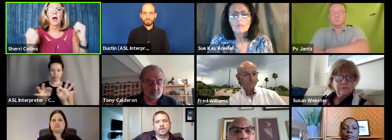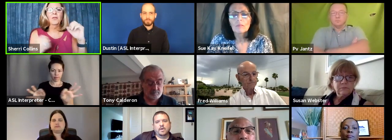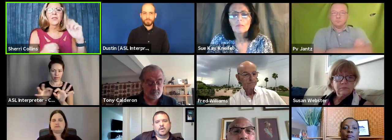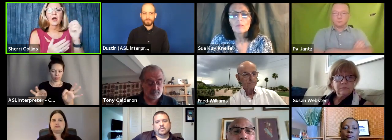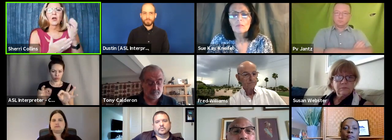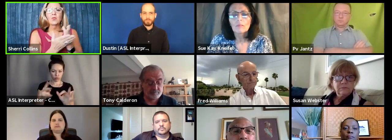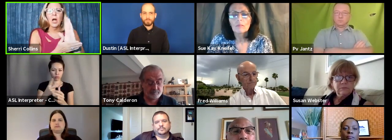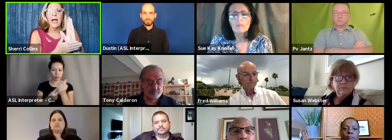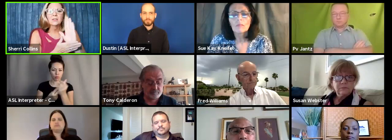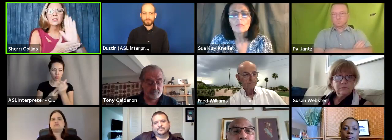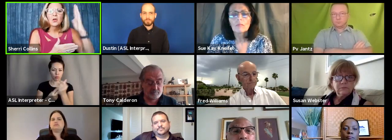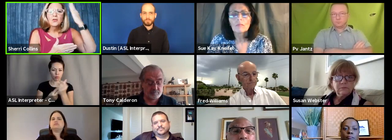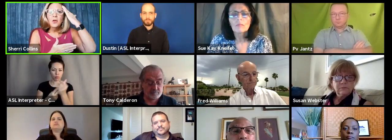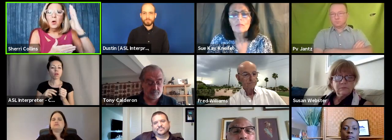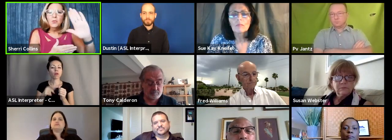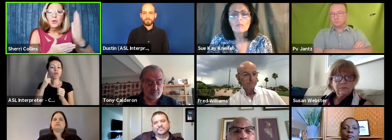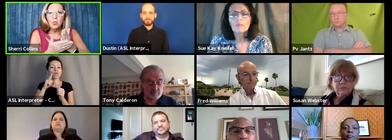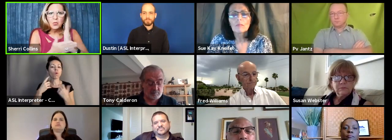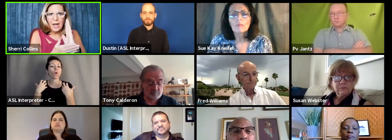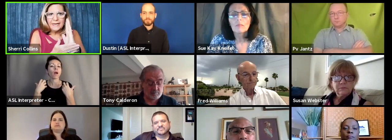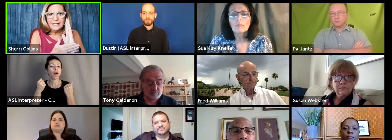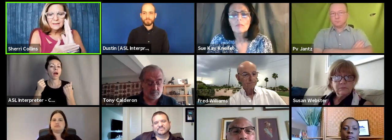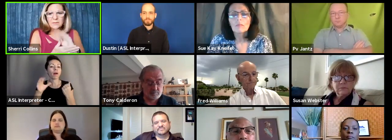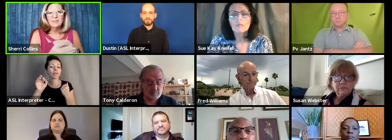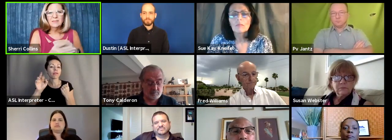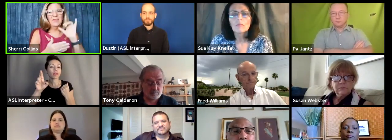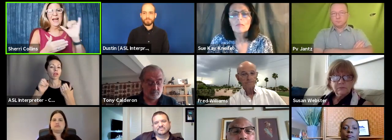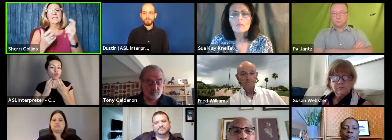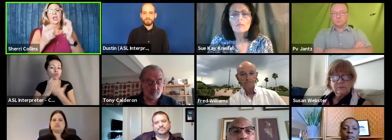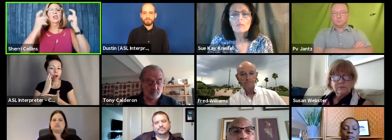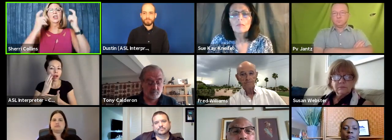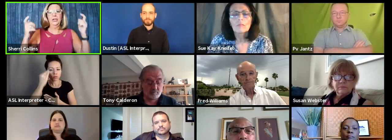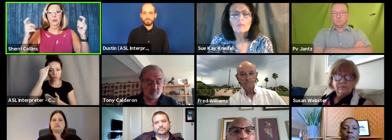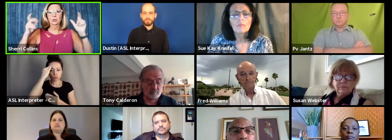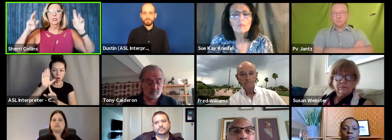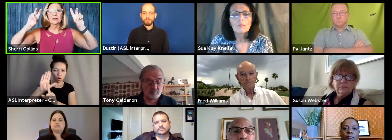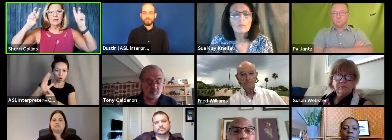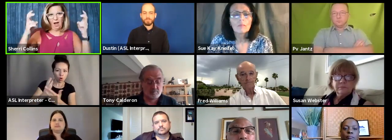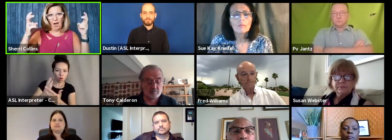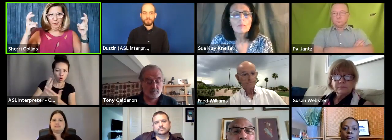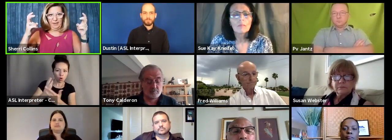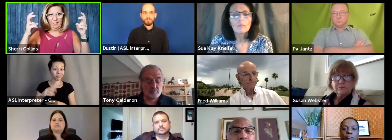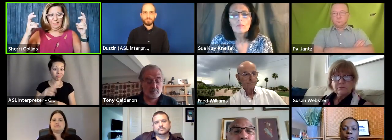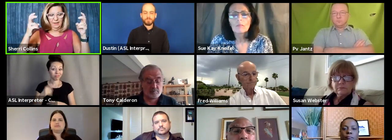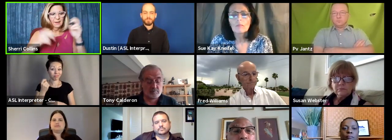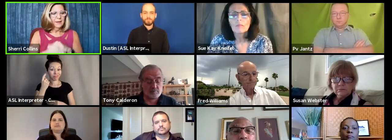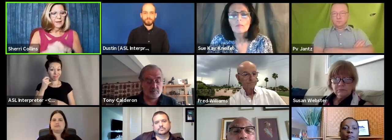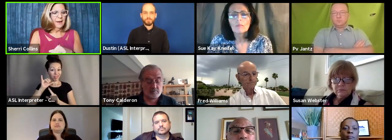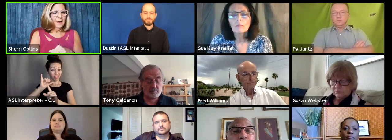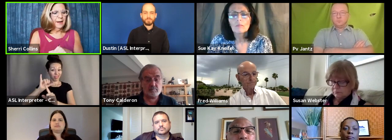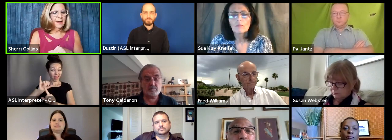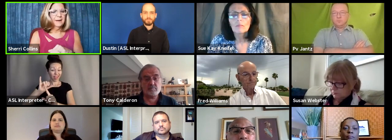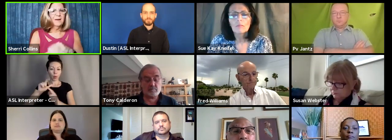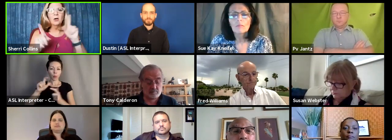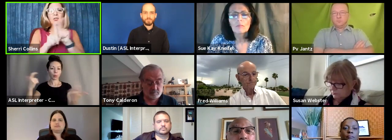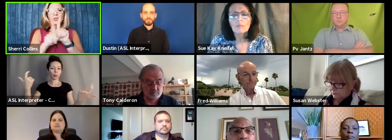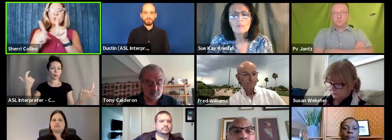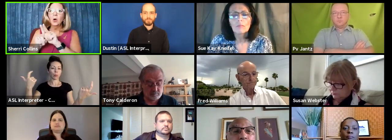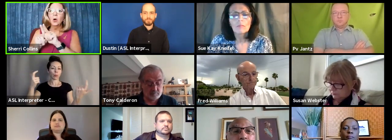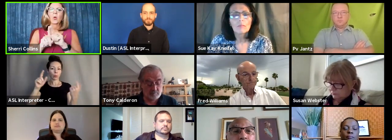their healthcare right, know their right, because that is a huge topic.